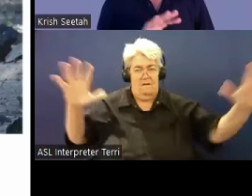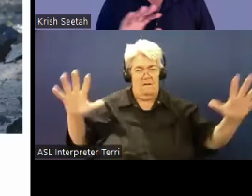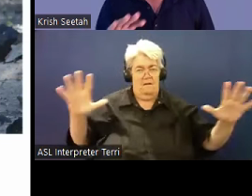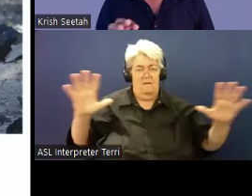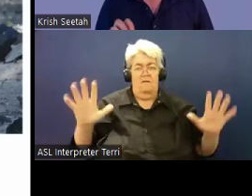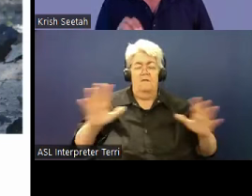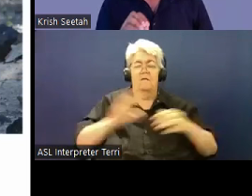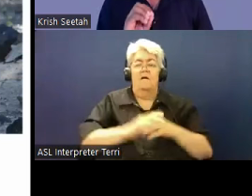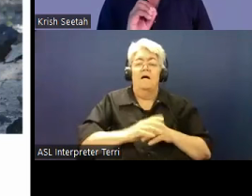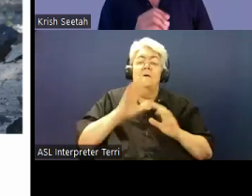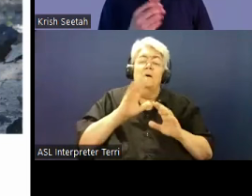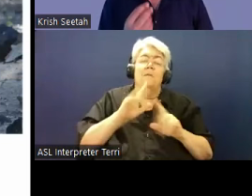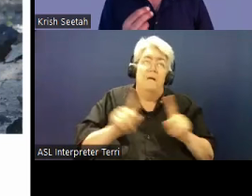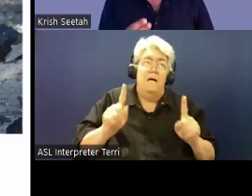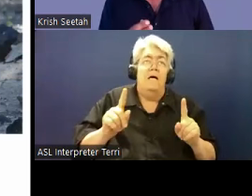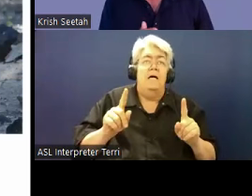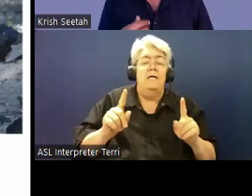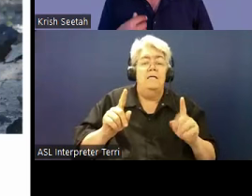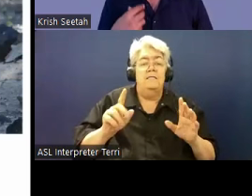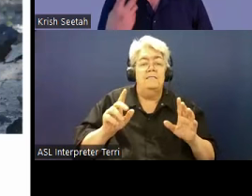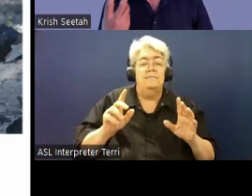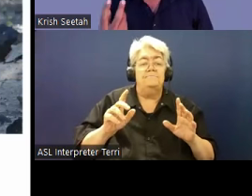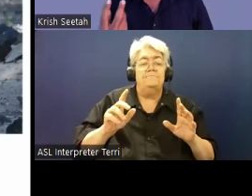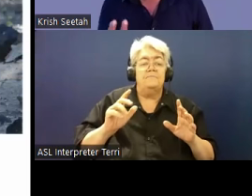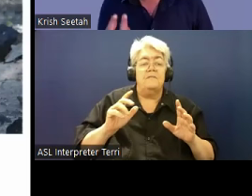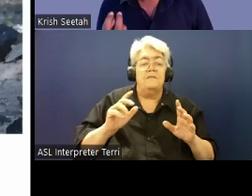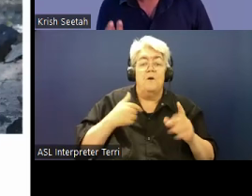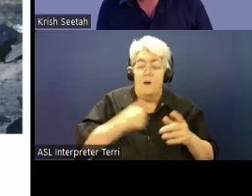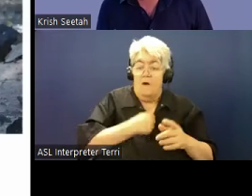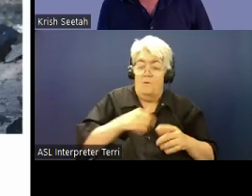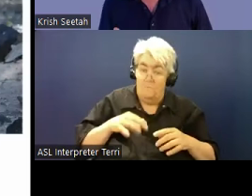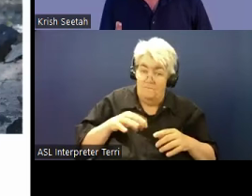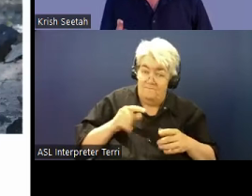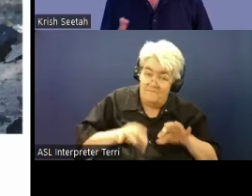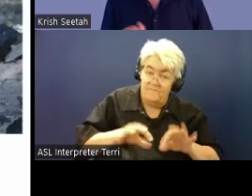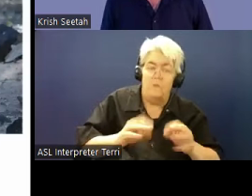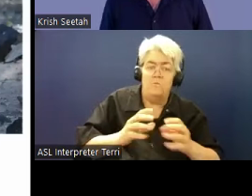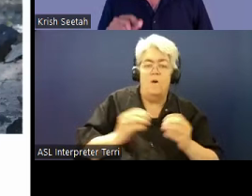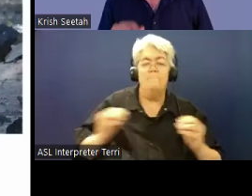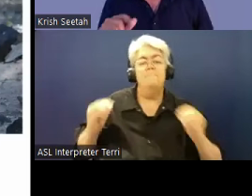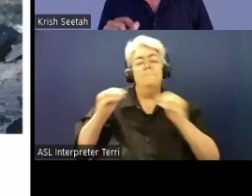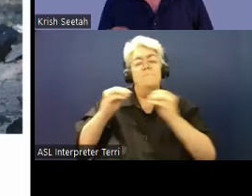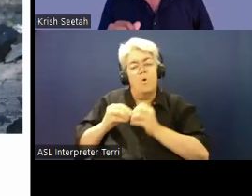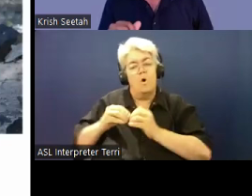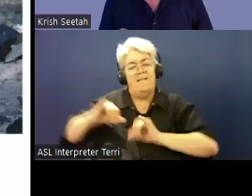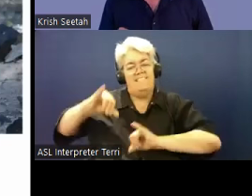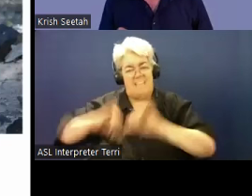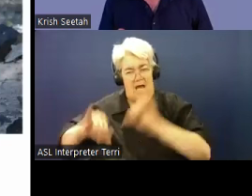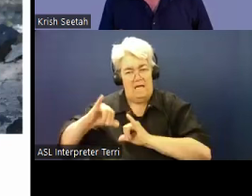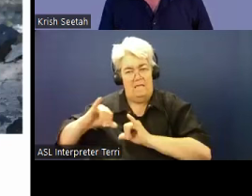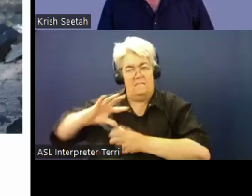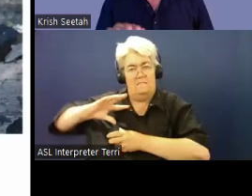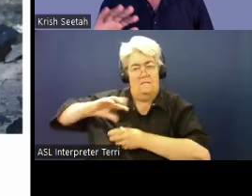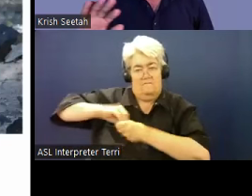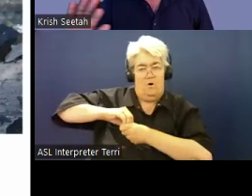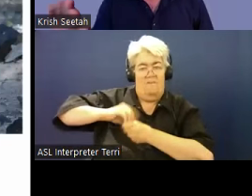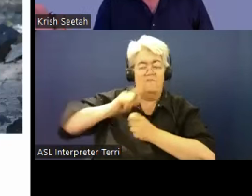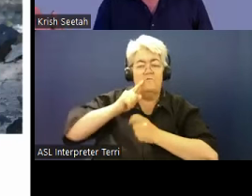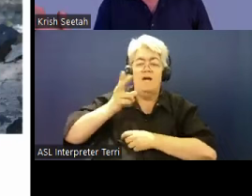But as important, our findings really urge for better integration of scientific approaches into the practice of historical archaeology.